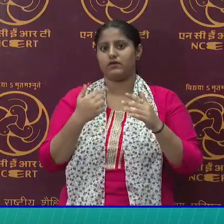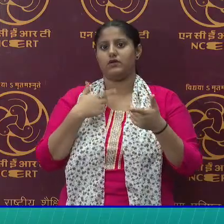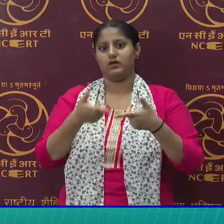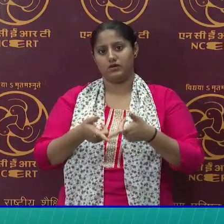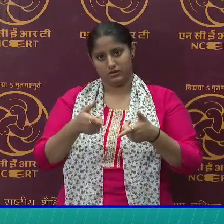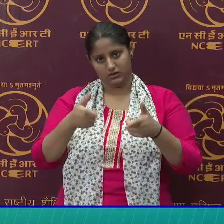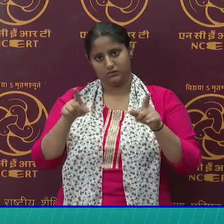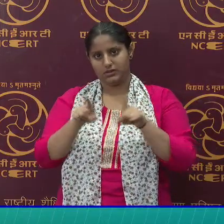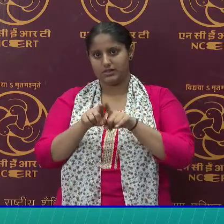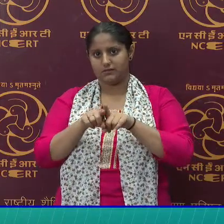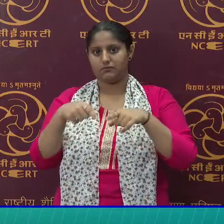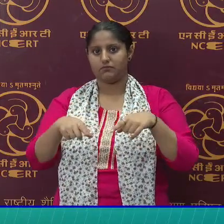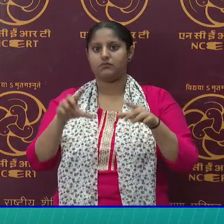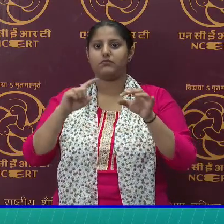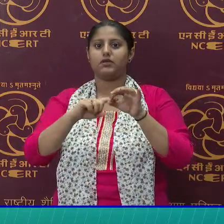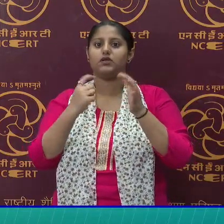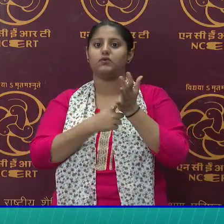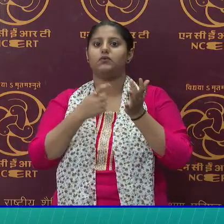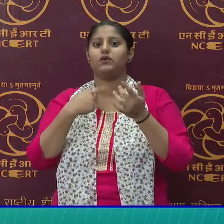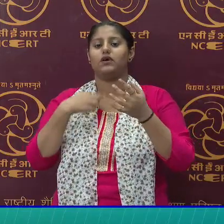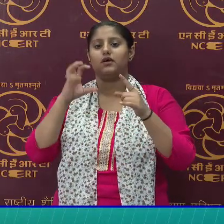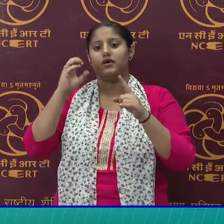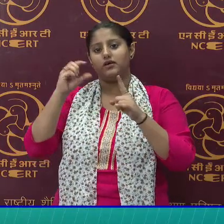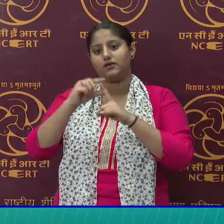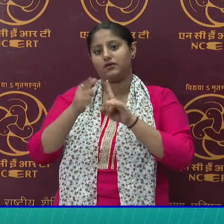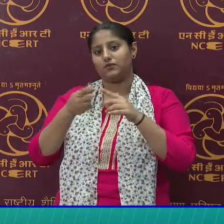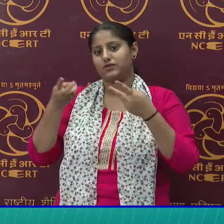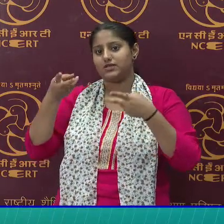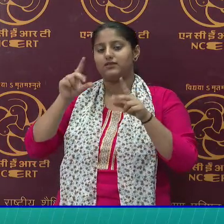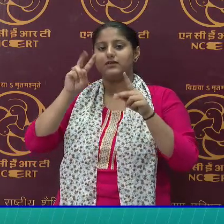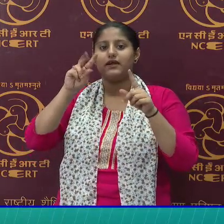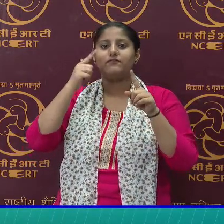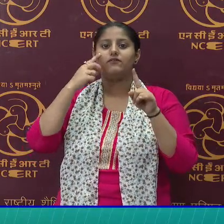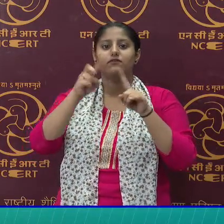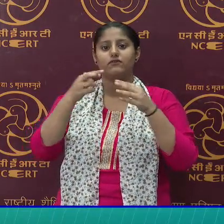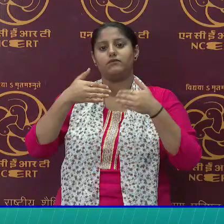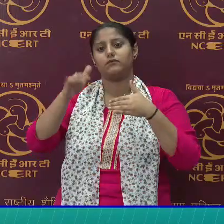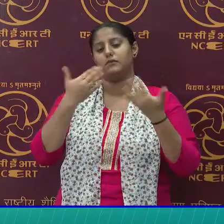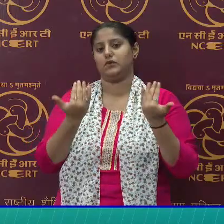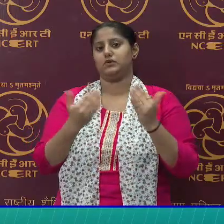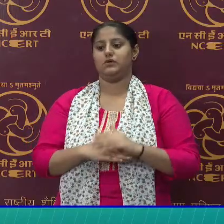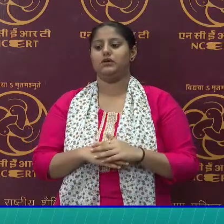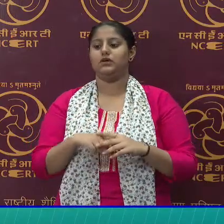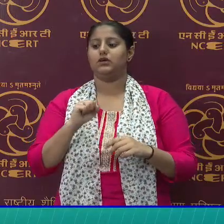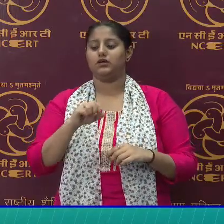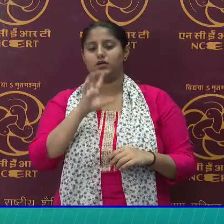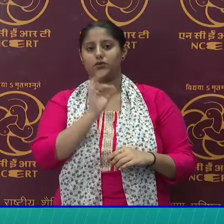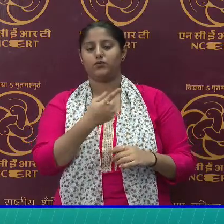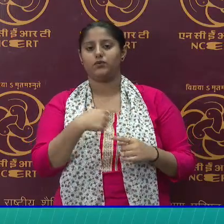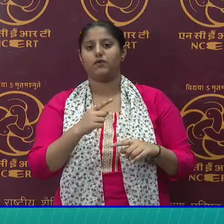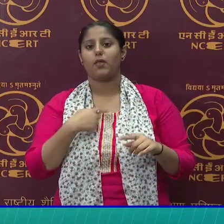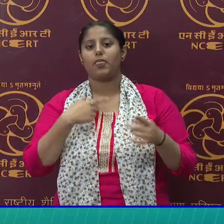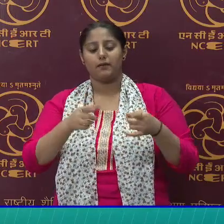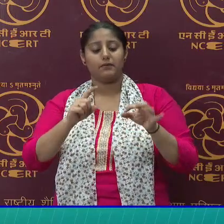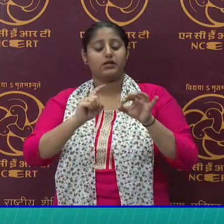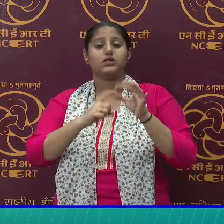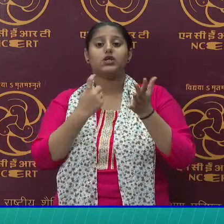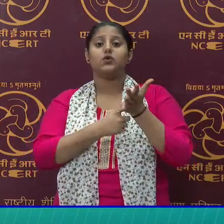also go into the QR code. Of Yes, this book. hopefully. And we also have the QR